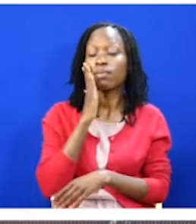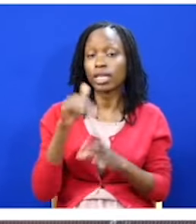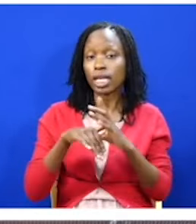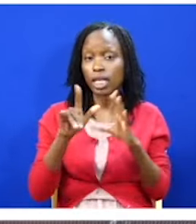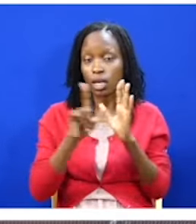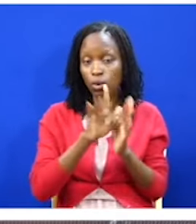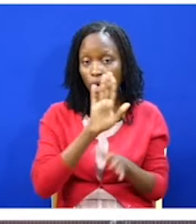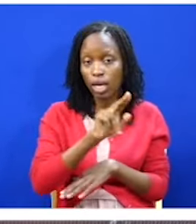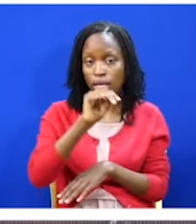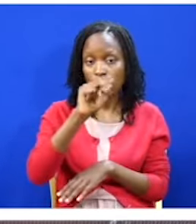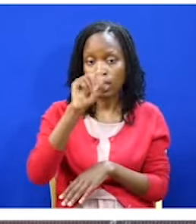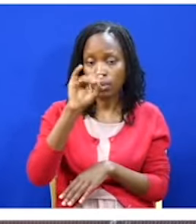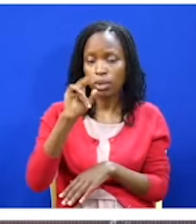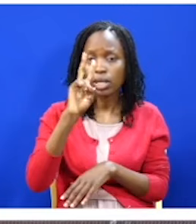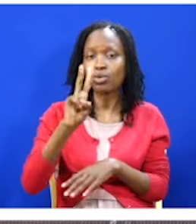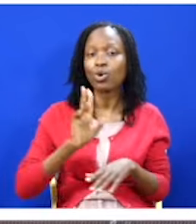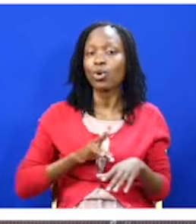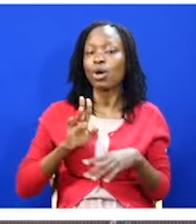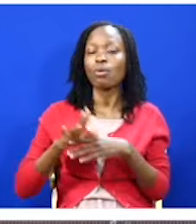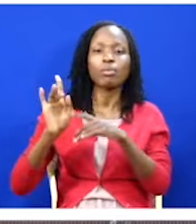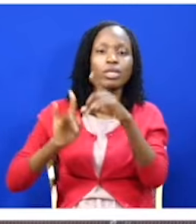the two women traveled to Bethlehem.